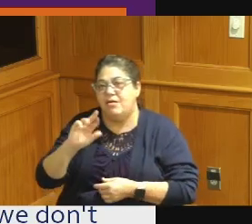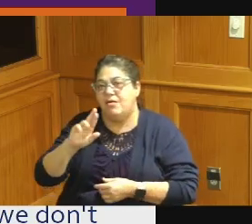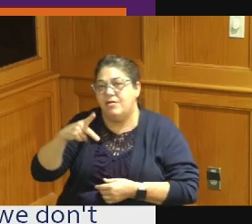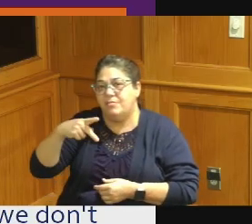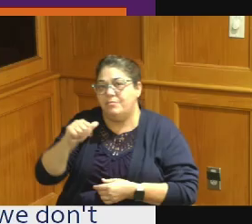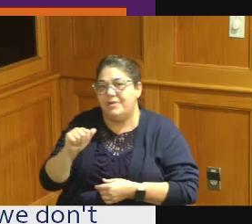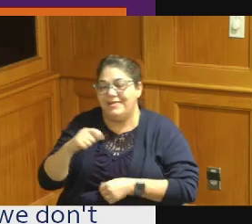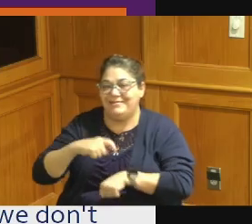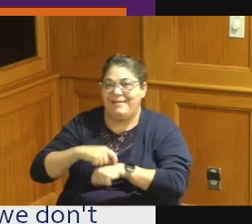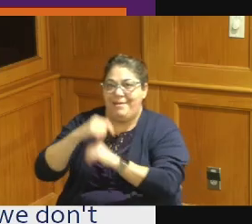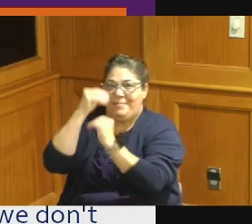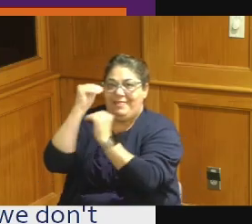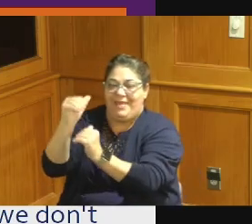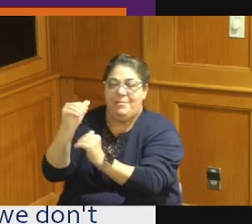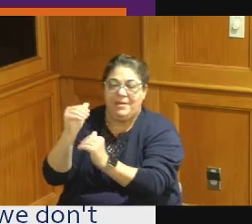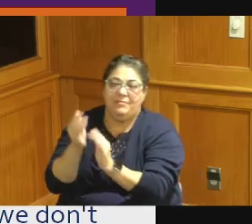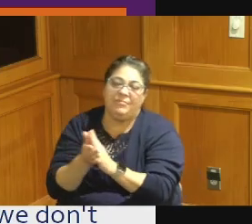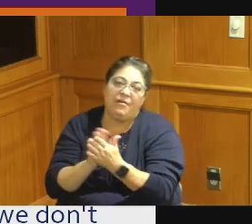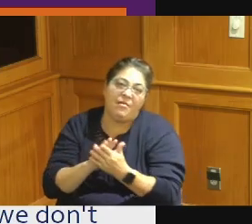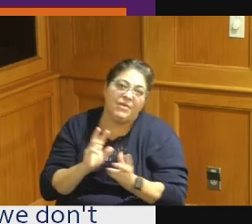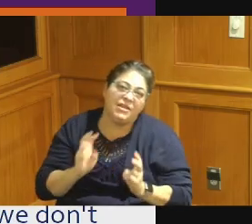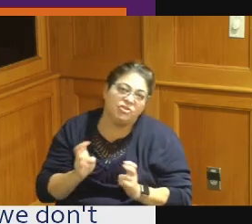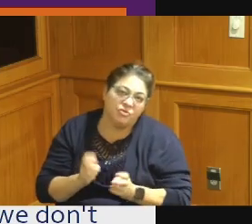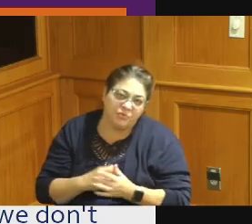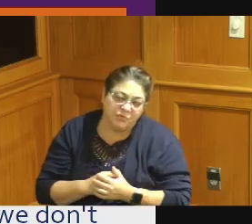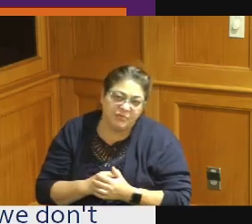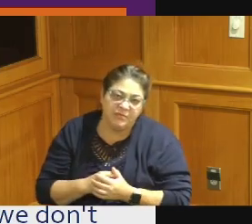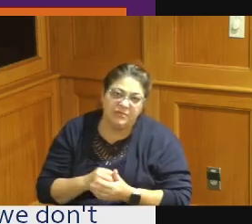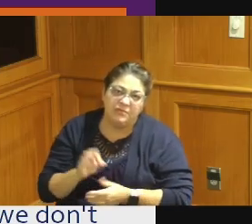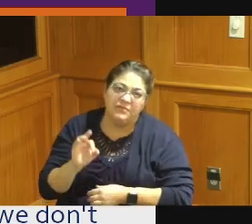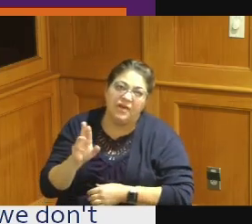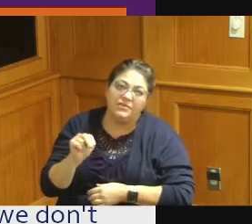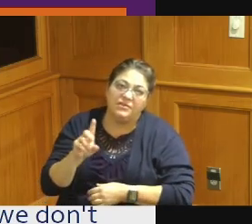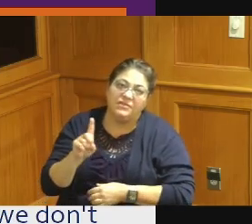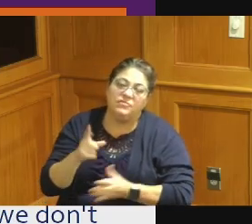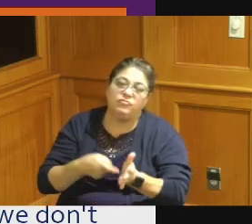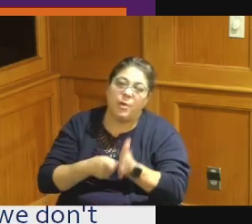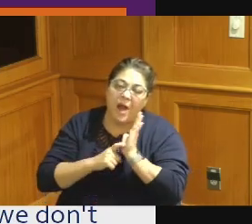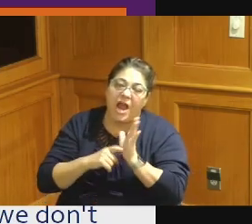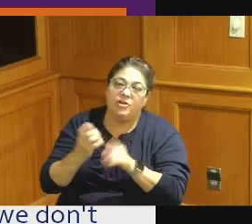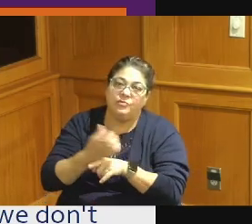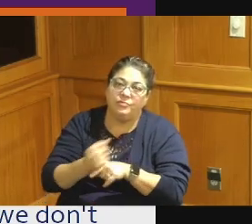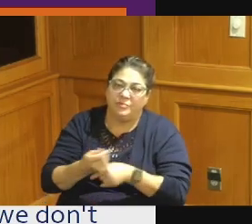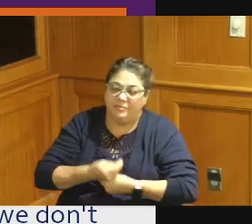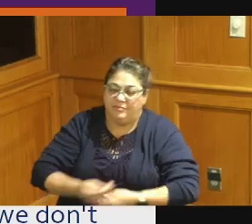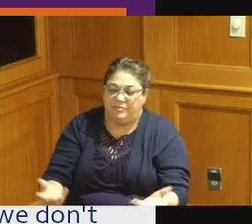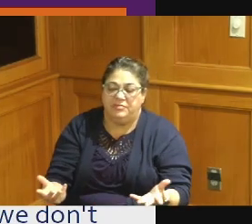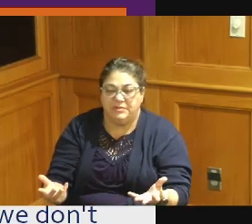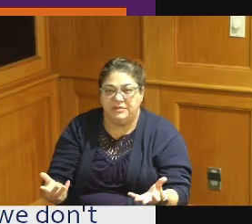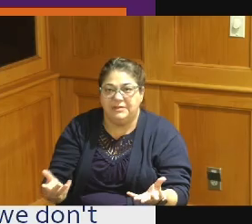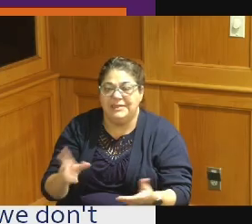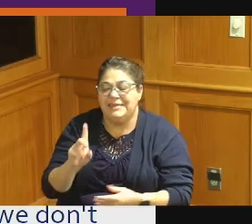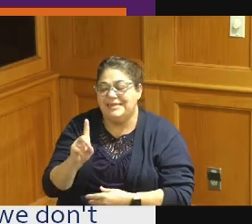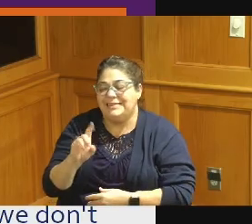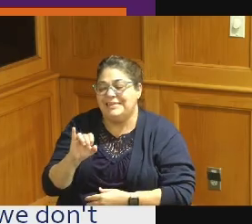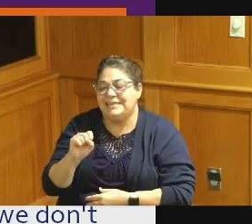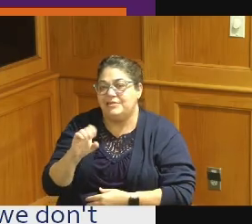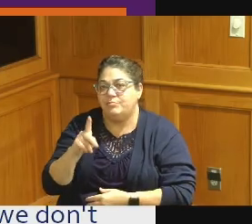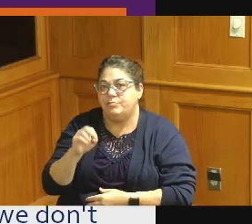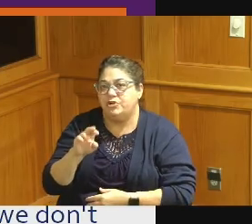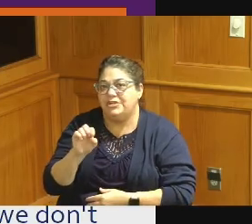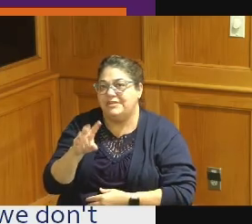timing limitations do become an issue. Funds have to be dispersed, is the technical term in the